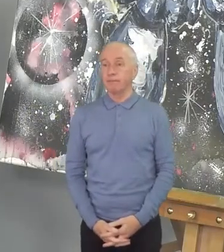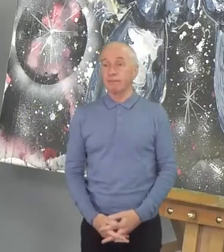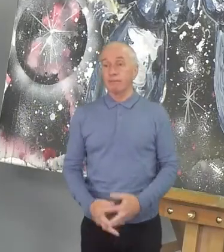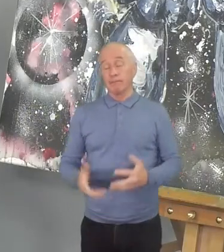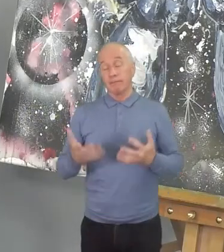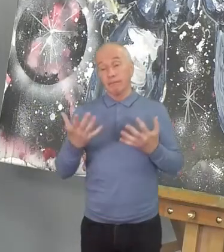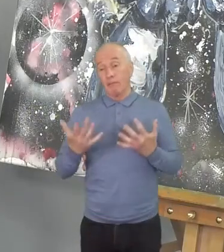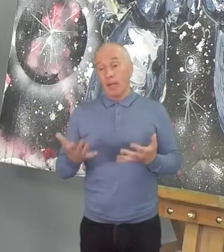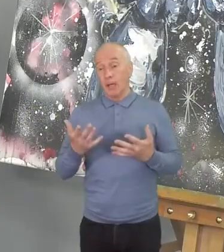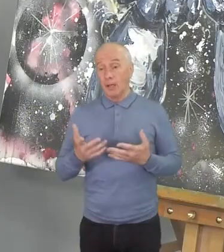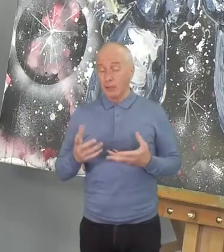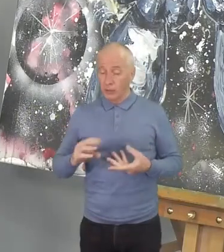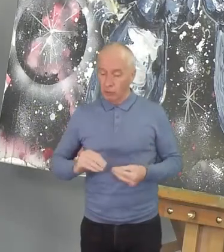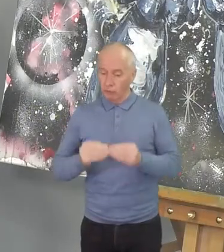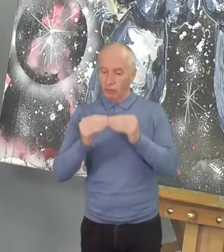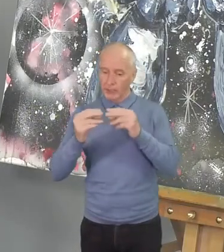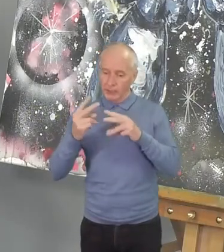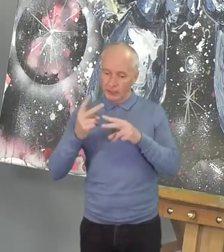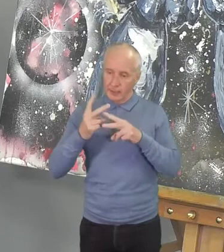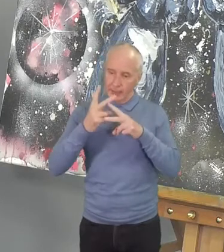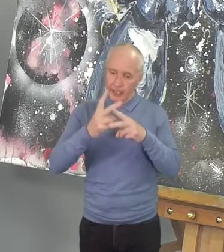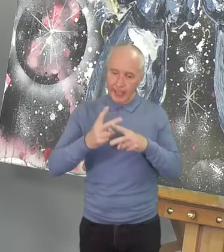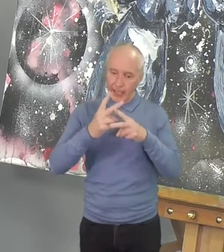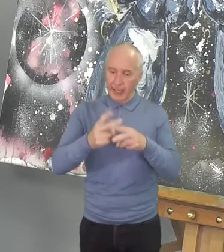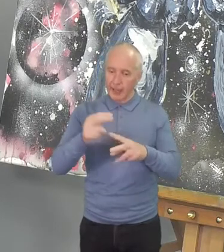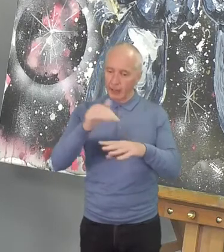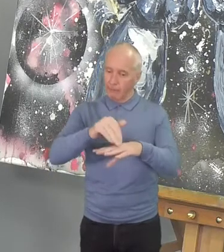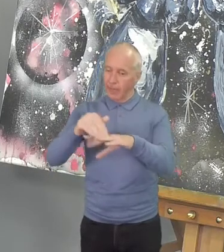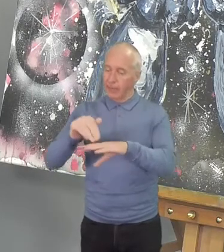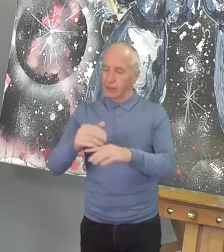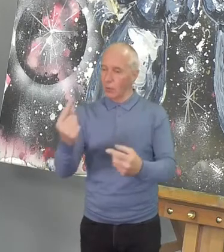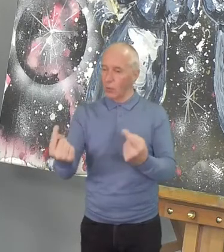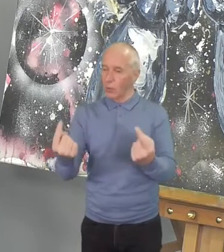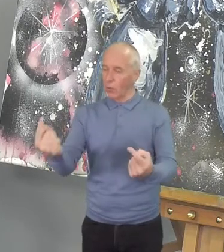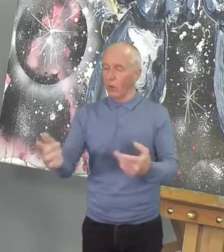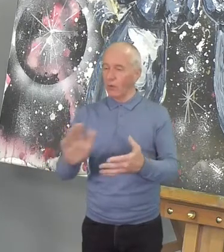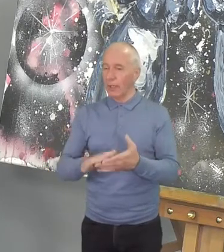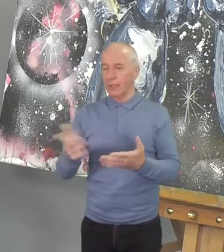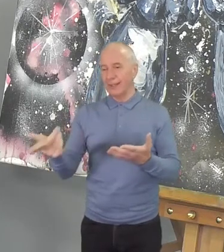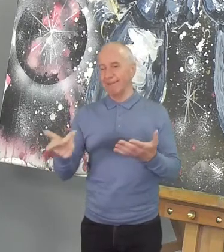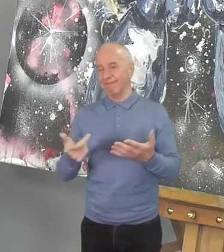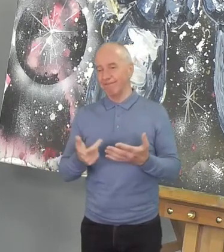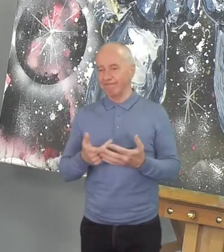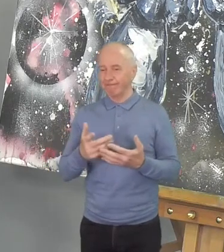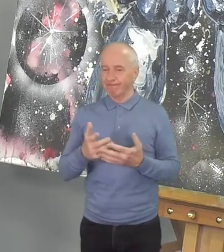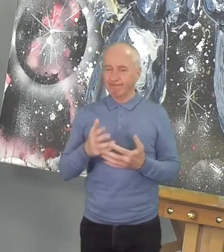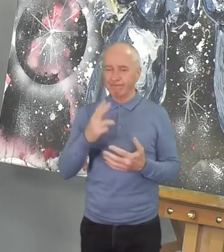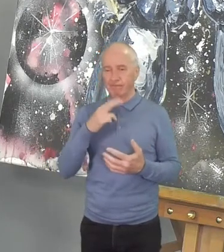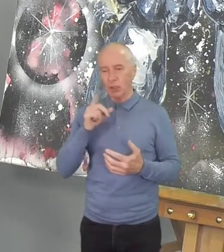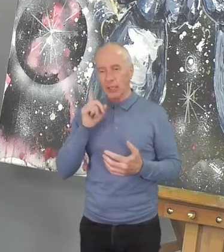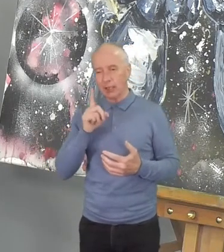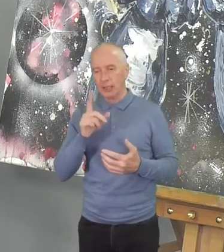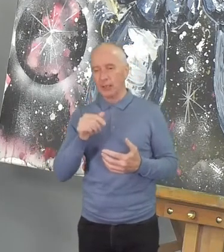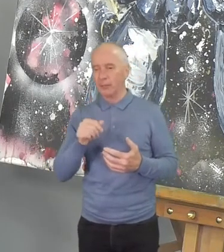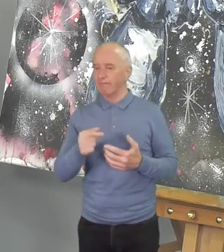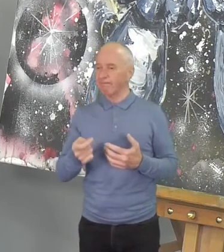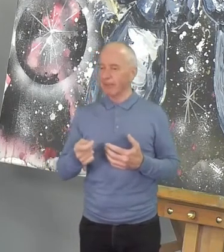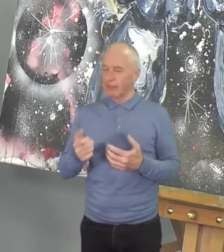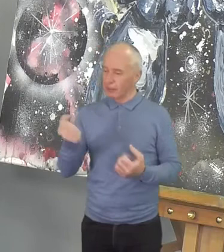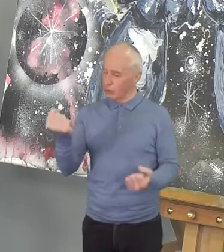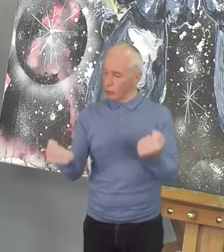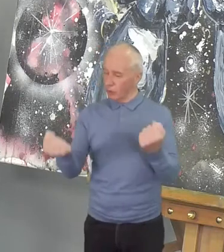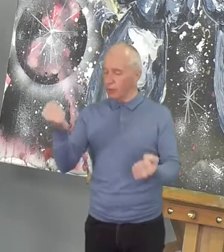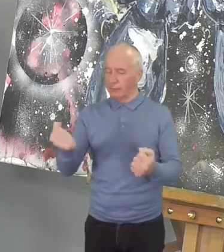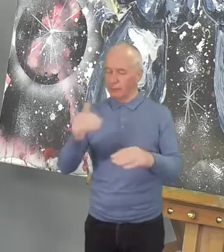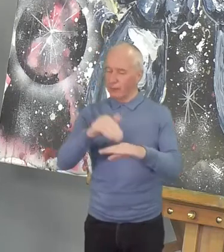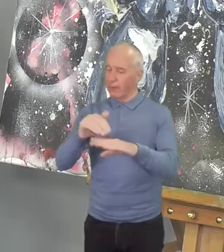Now, just as creation care affects us all, sadly the issue of gender injustice affects us all. And the challenging situations